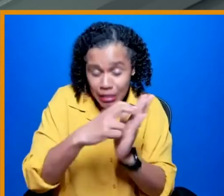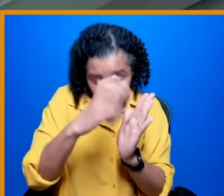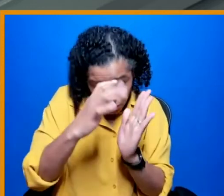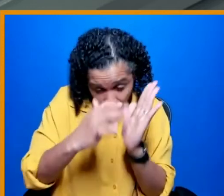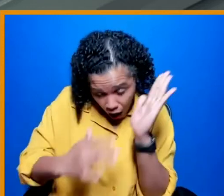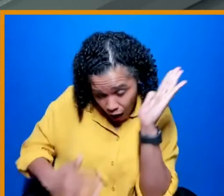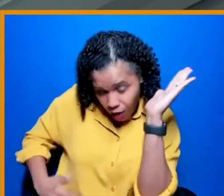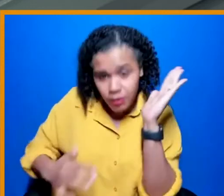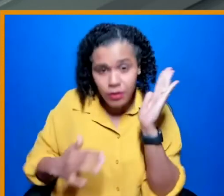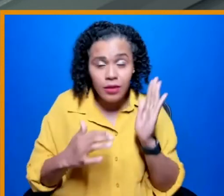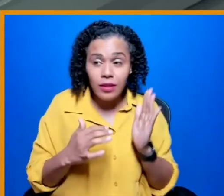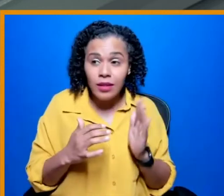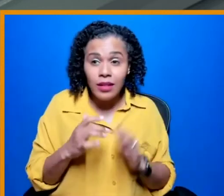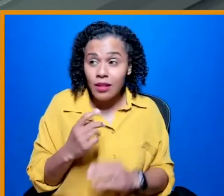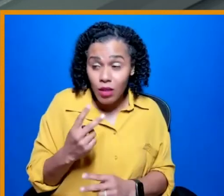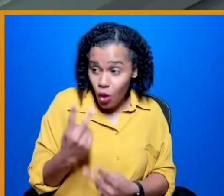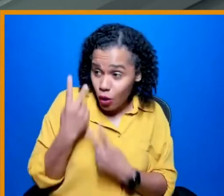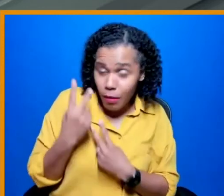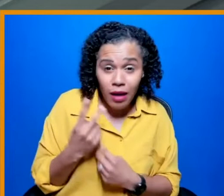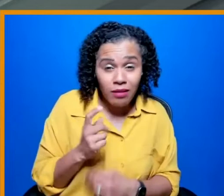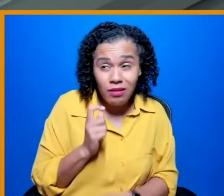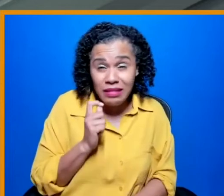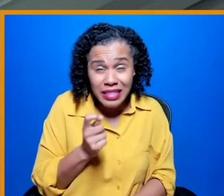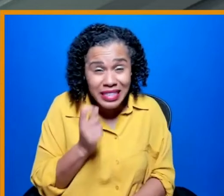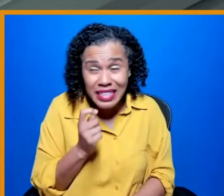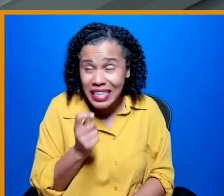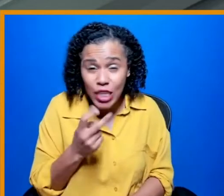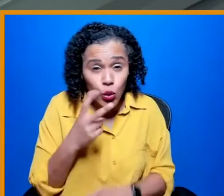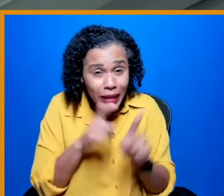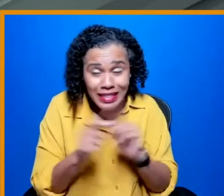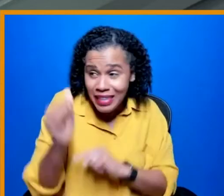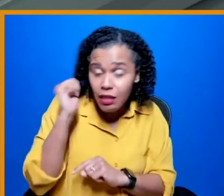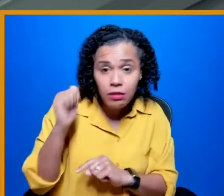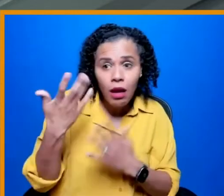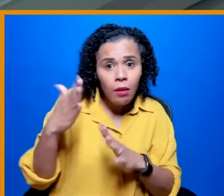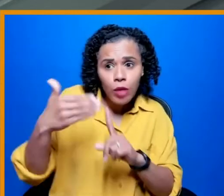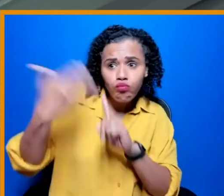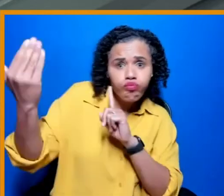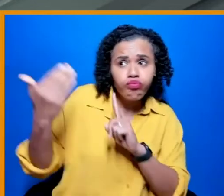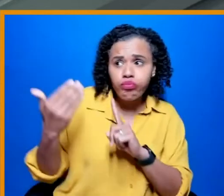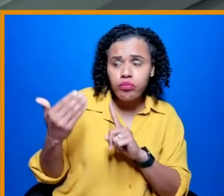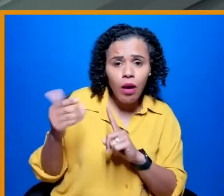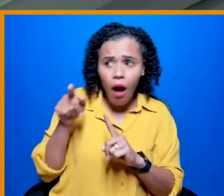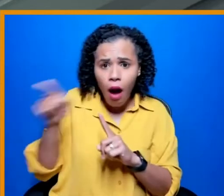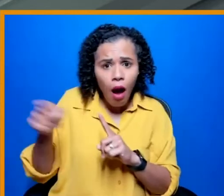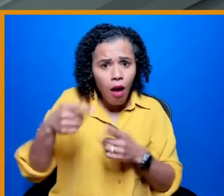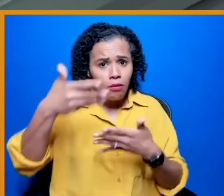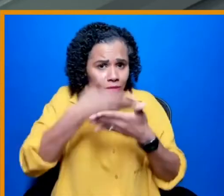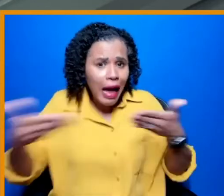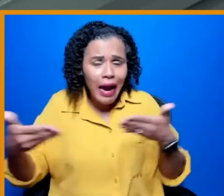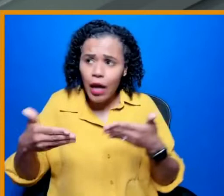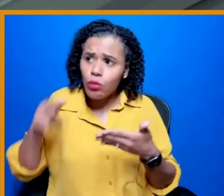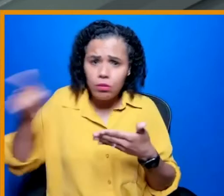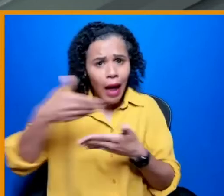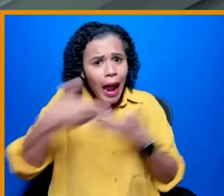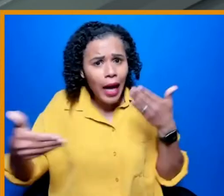government recognised British Sign Language as a language in its own right. All deaf and hearing impaired individuals